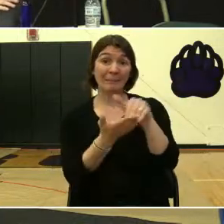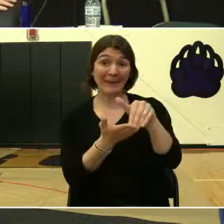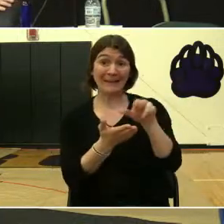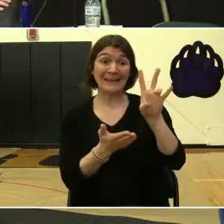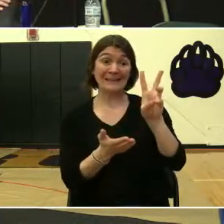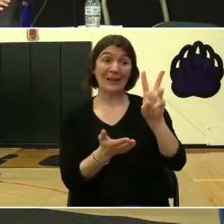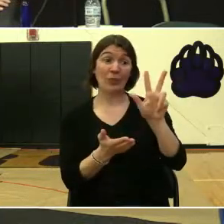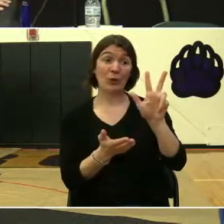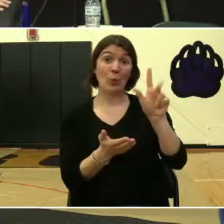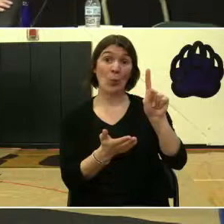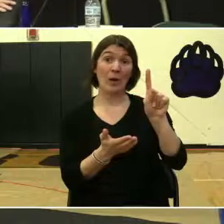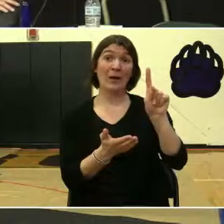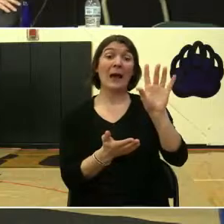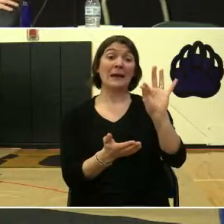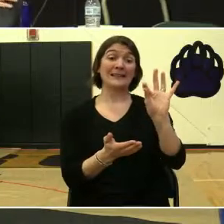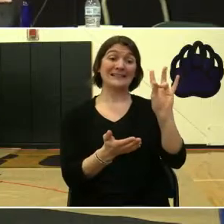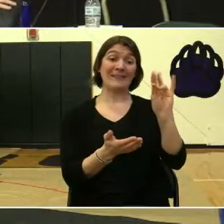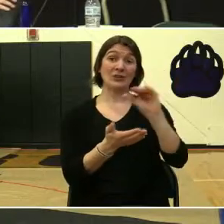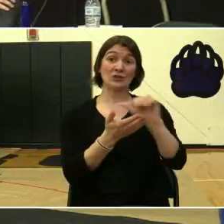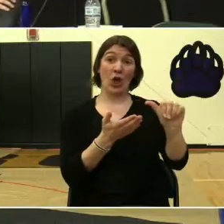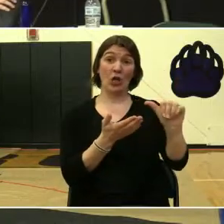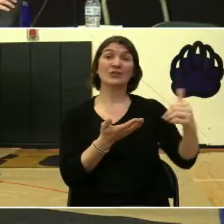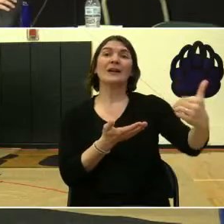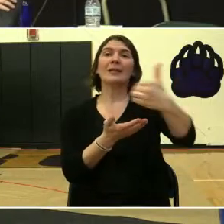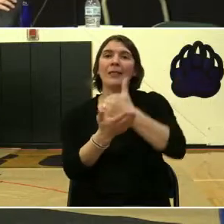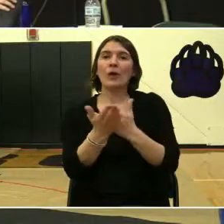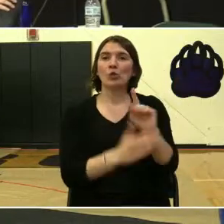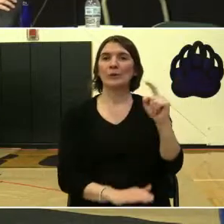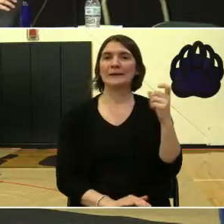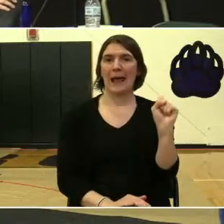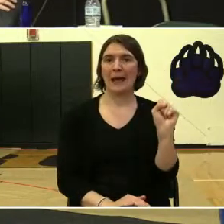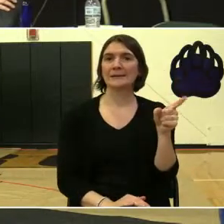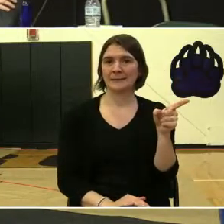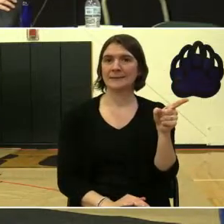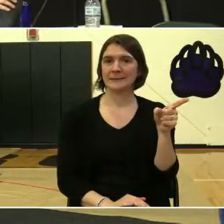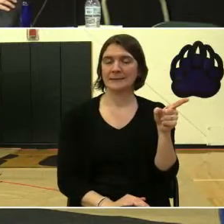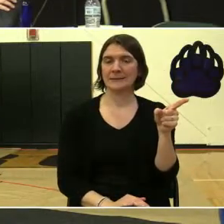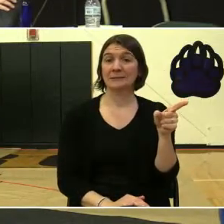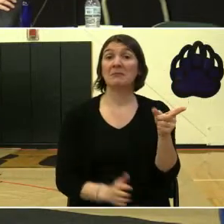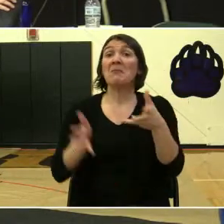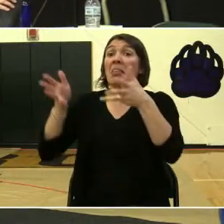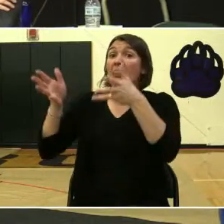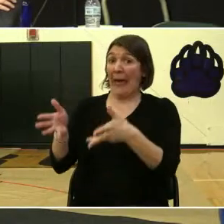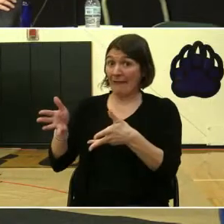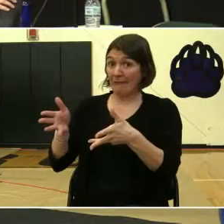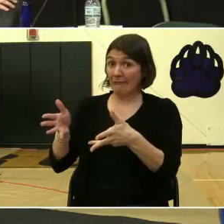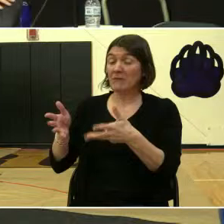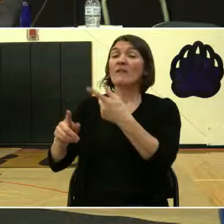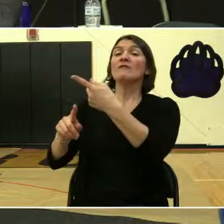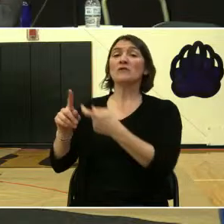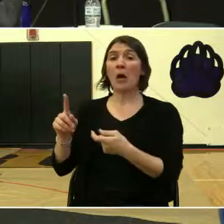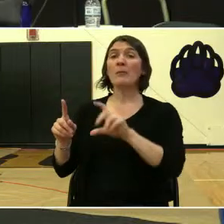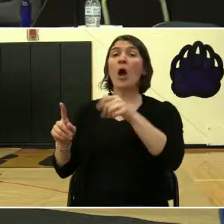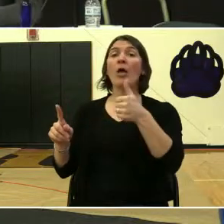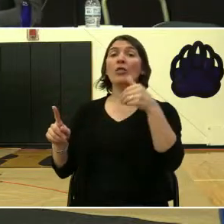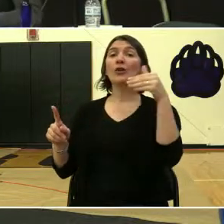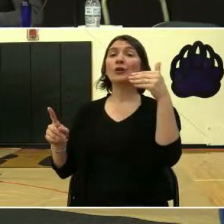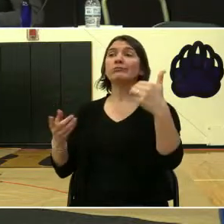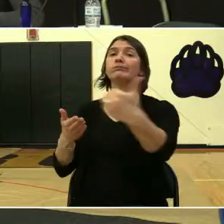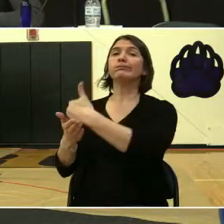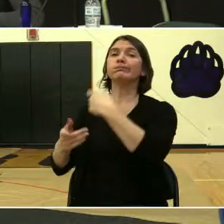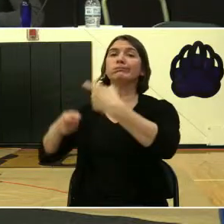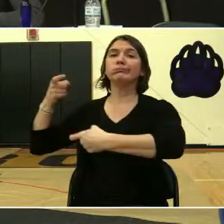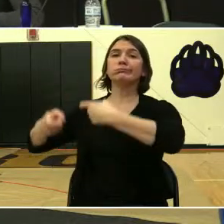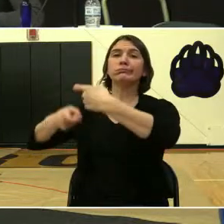17,635 to be collected in property taxes and the balance to be comprised of all other sources of